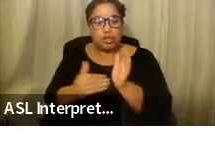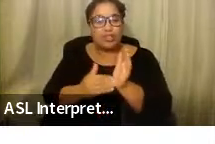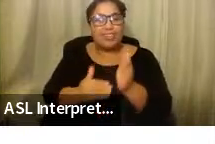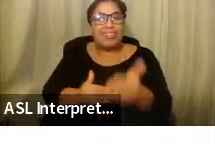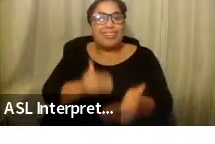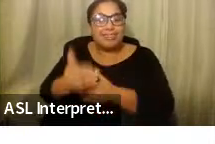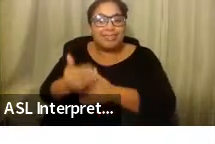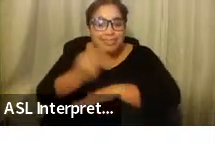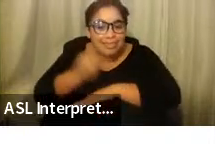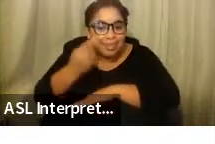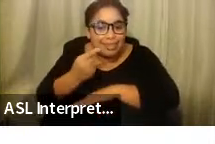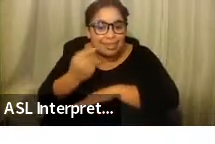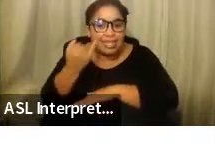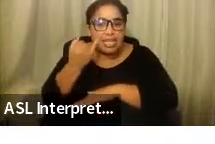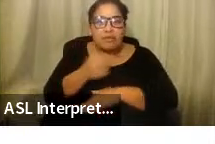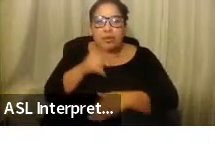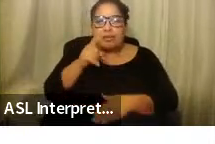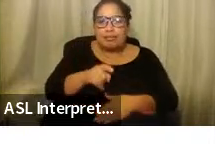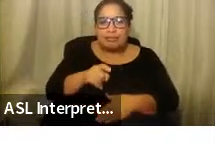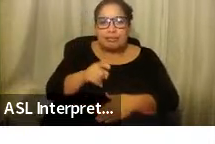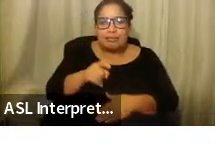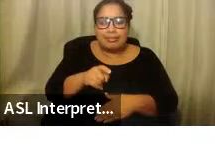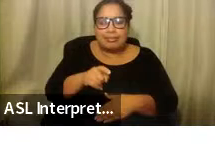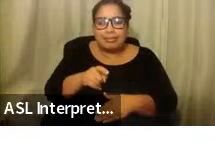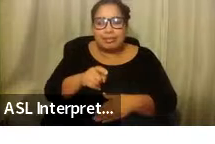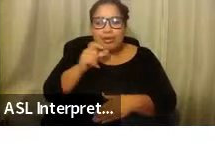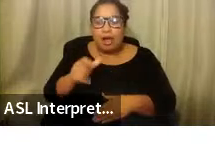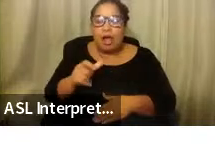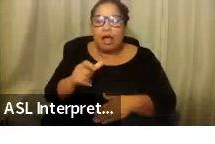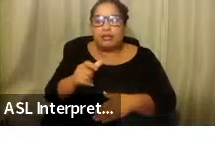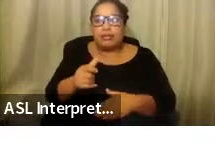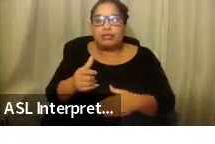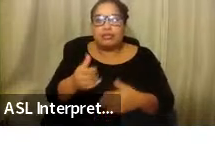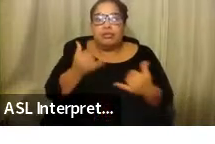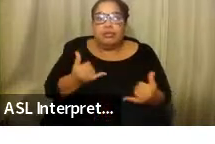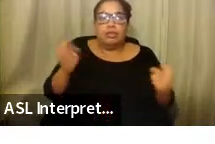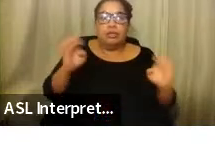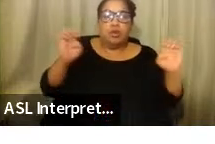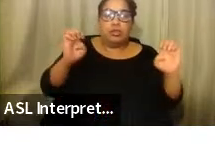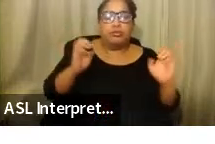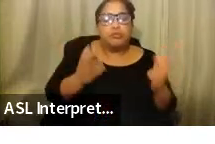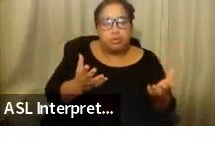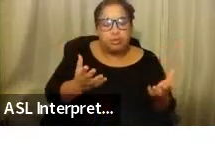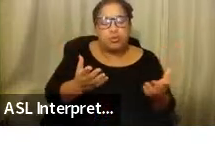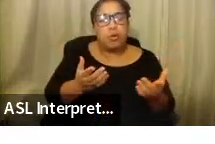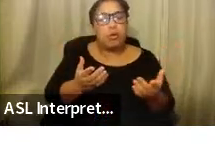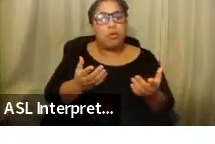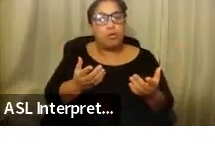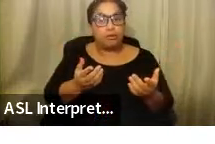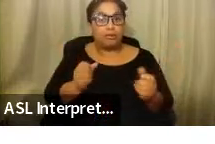their needs are not emergent. And so then what can happen